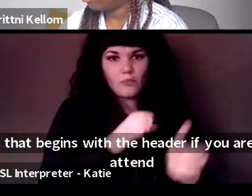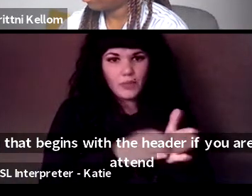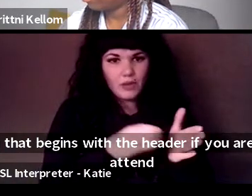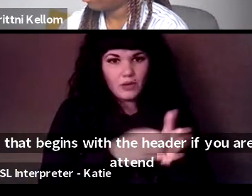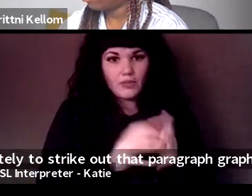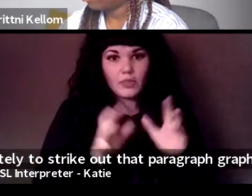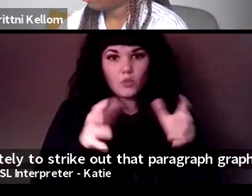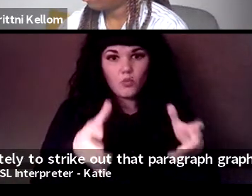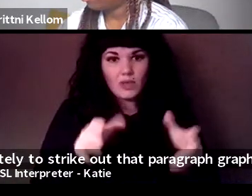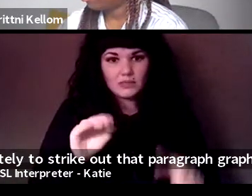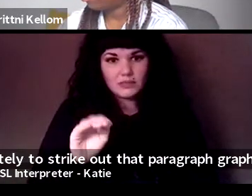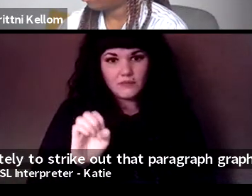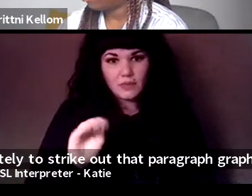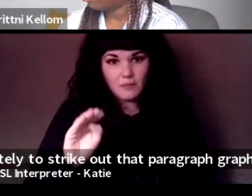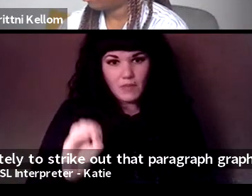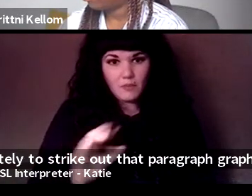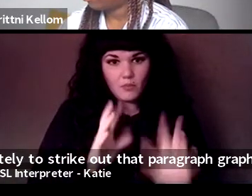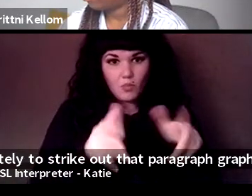same.